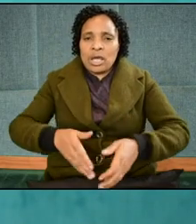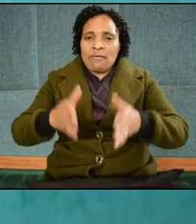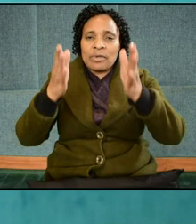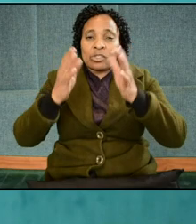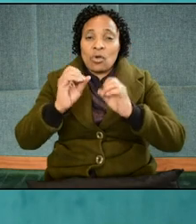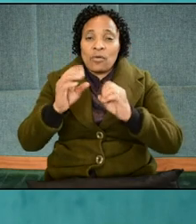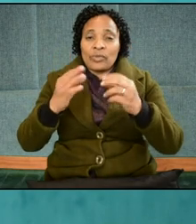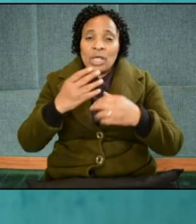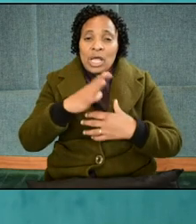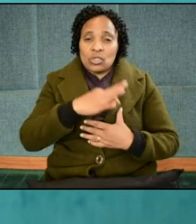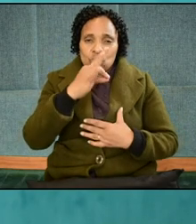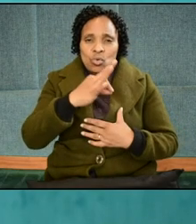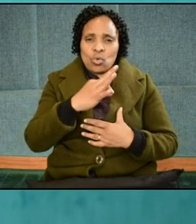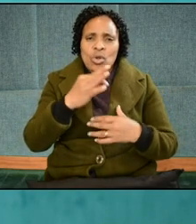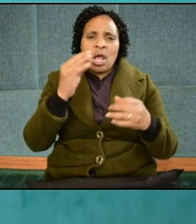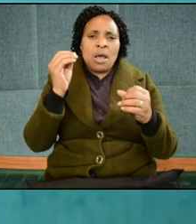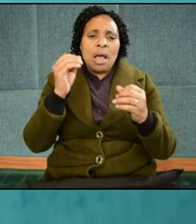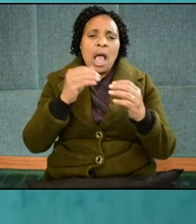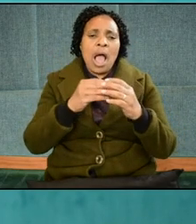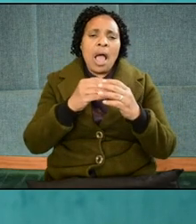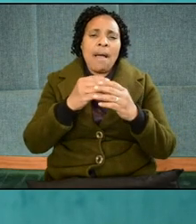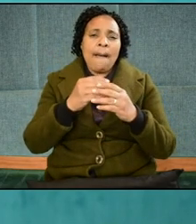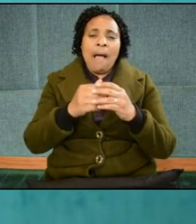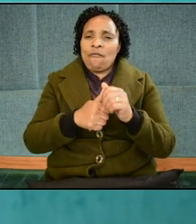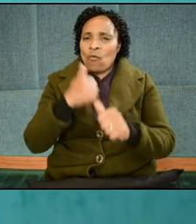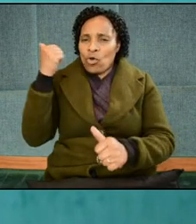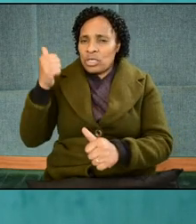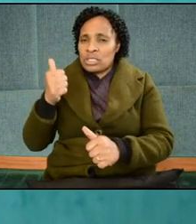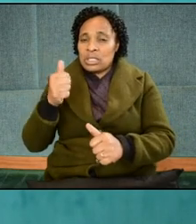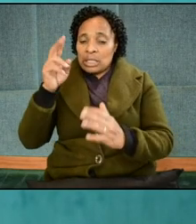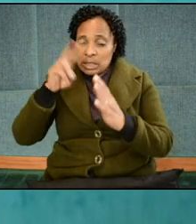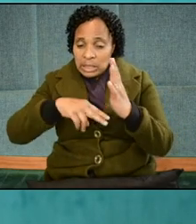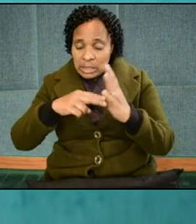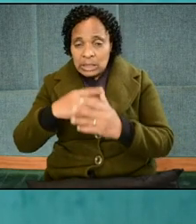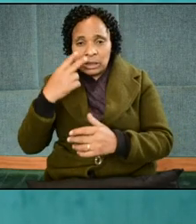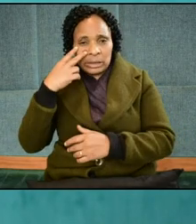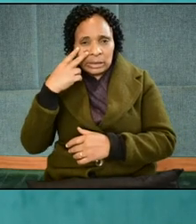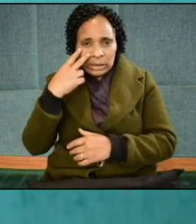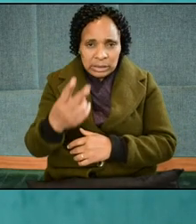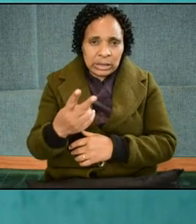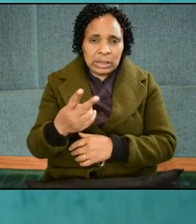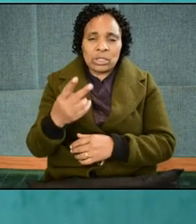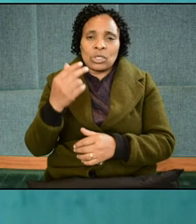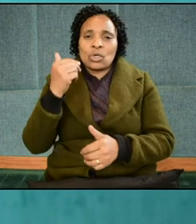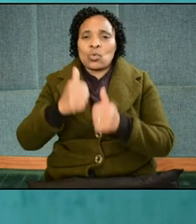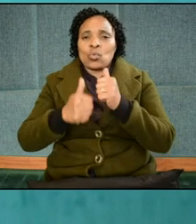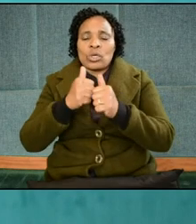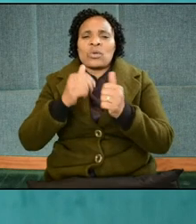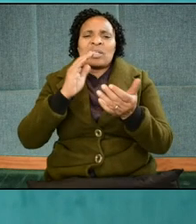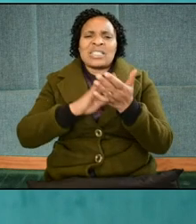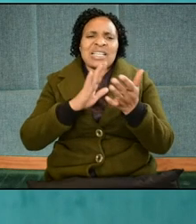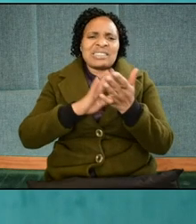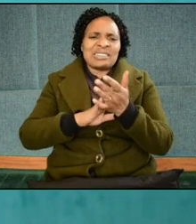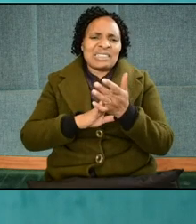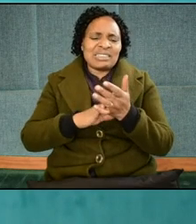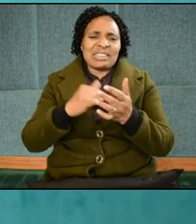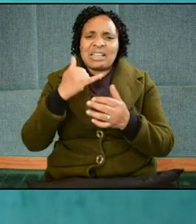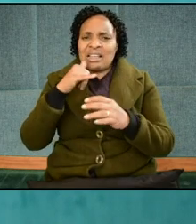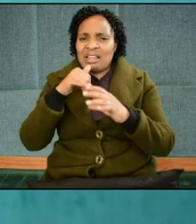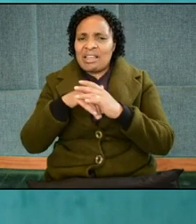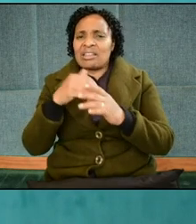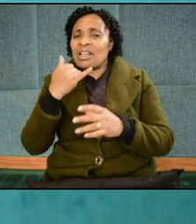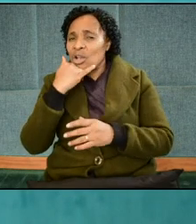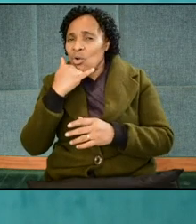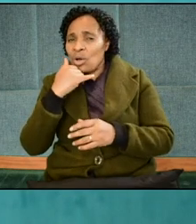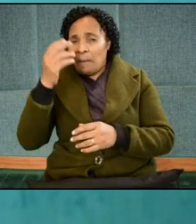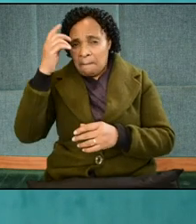of the soul. They must avoid reading, seeing, or hearing that will which, that which will suggest impure thoughts. The mind should